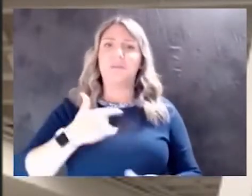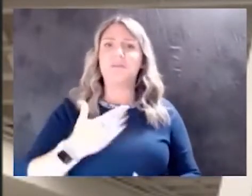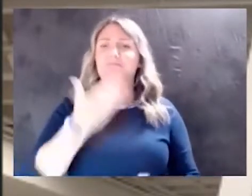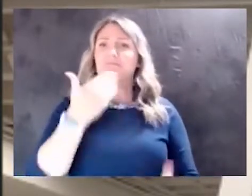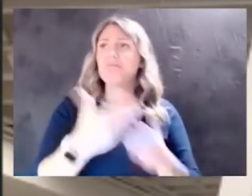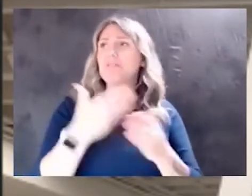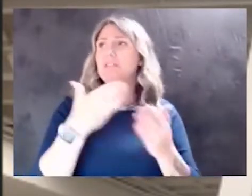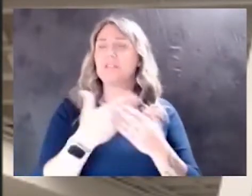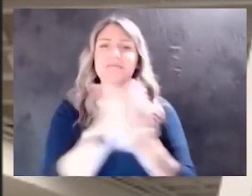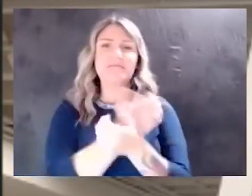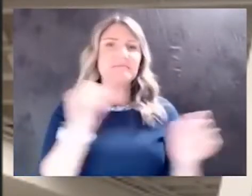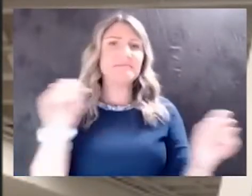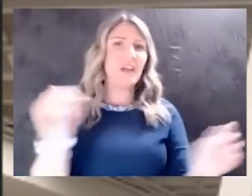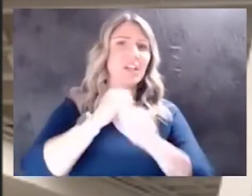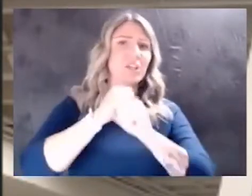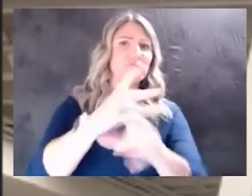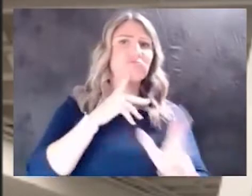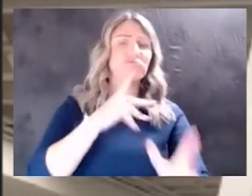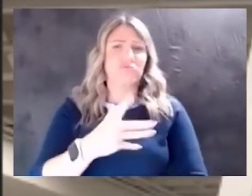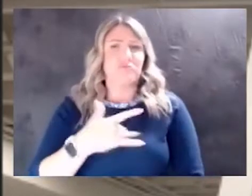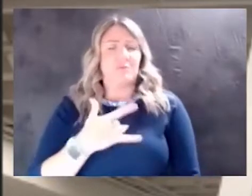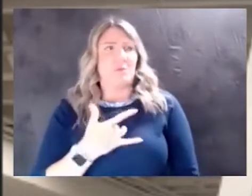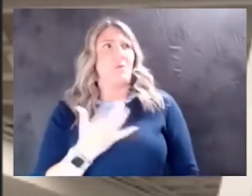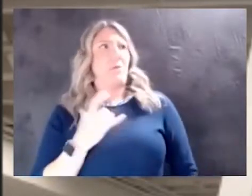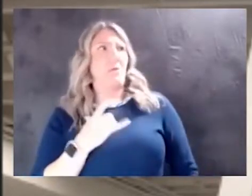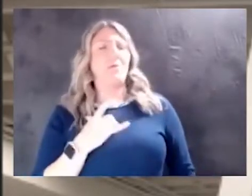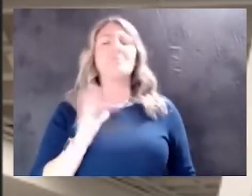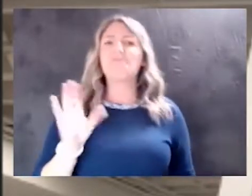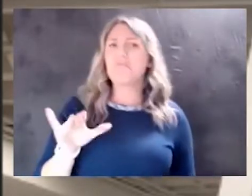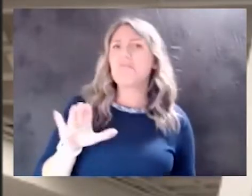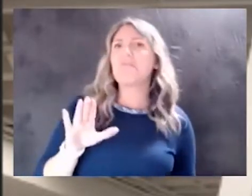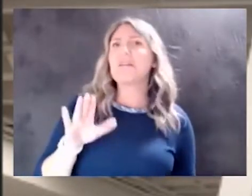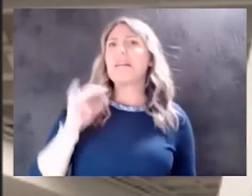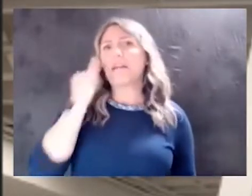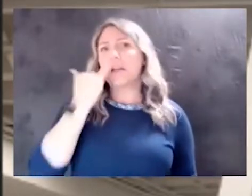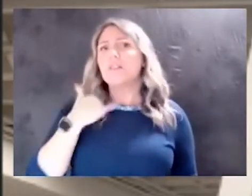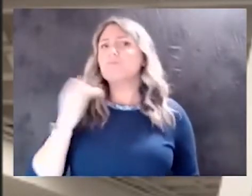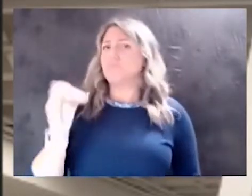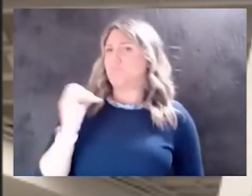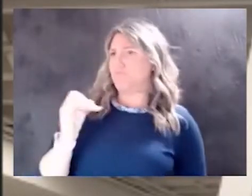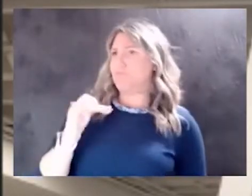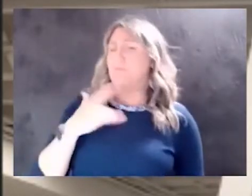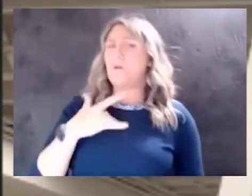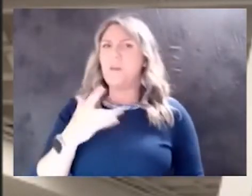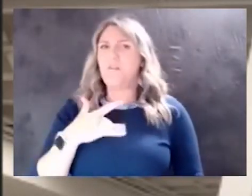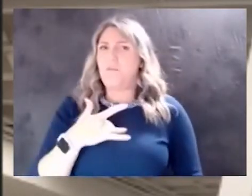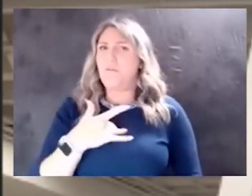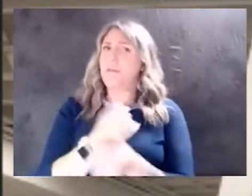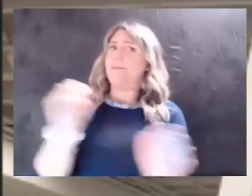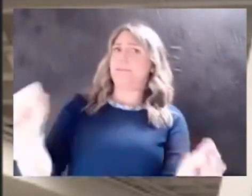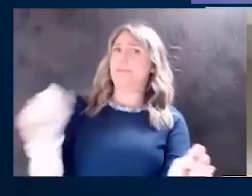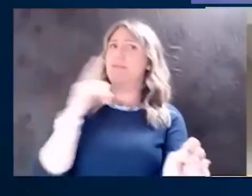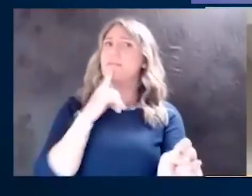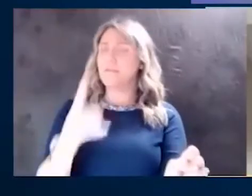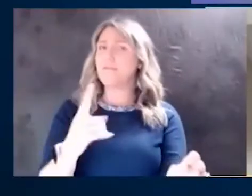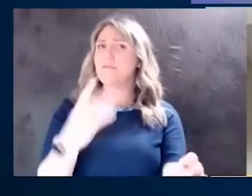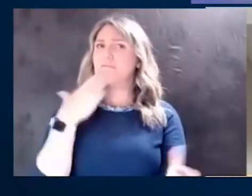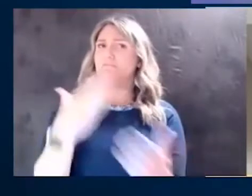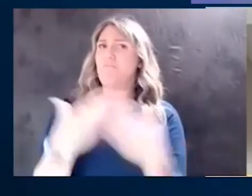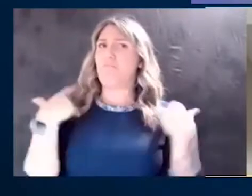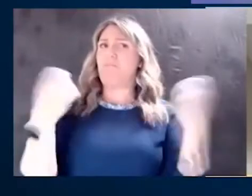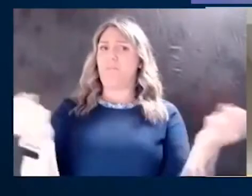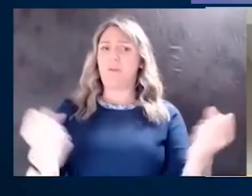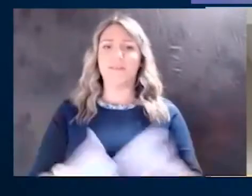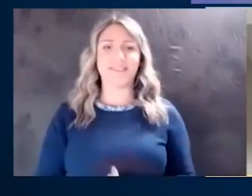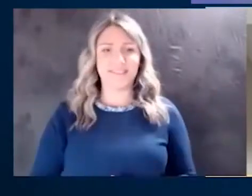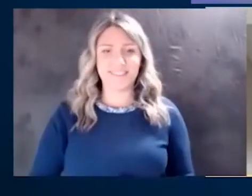safe and secure. So it made me feel like if I got the vaccine, I would feel safe and secure. All right. So, and as